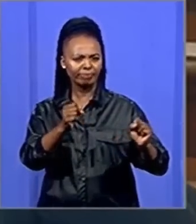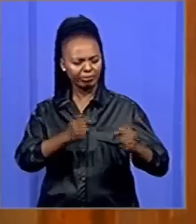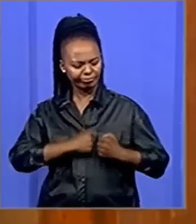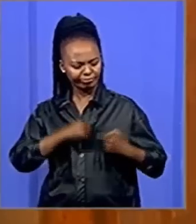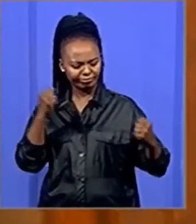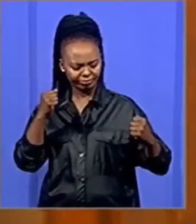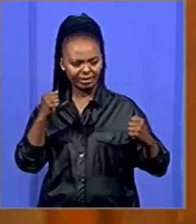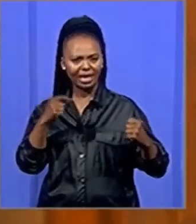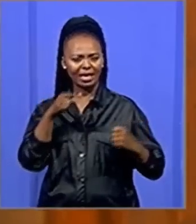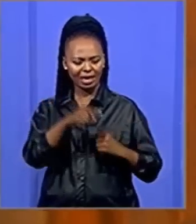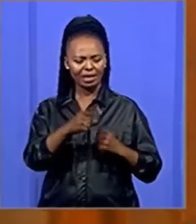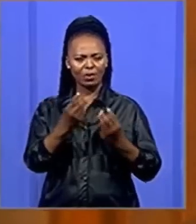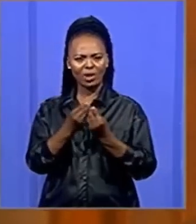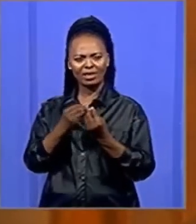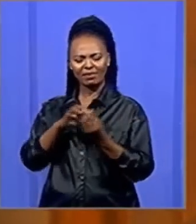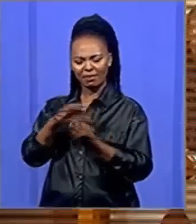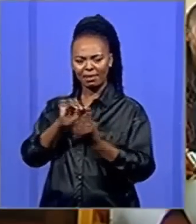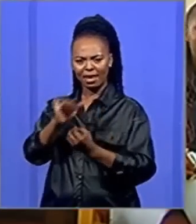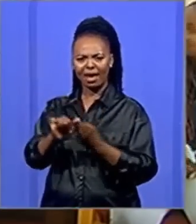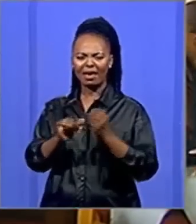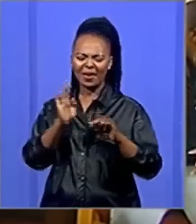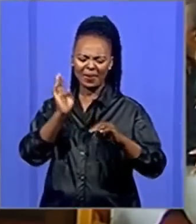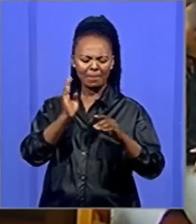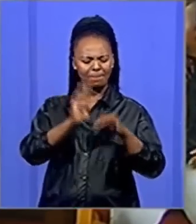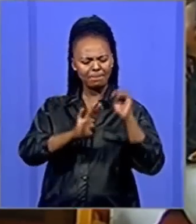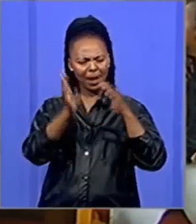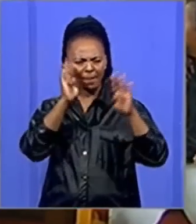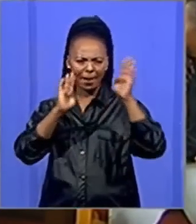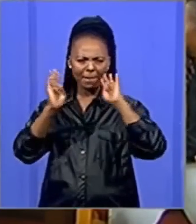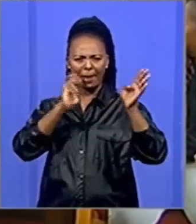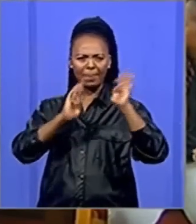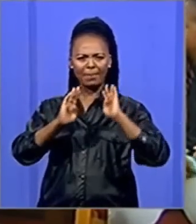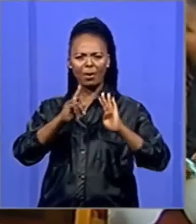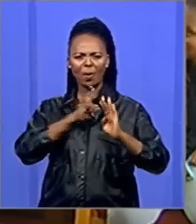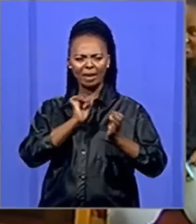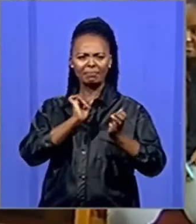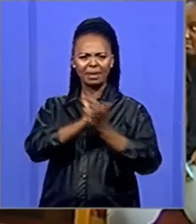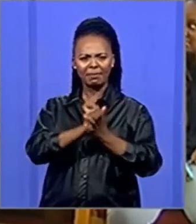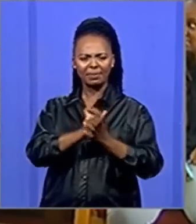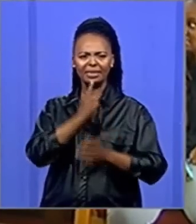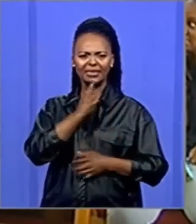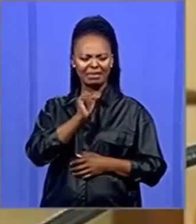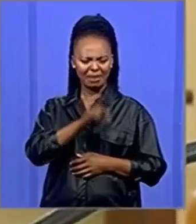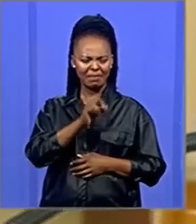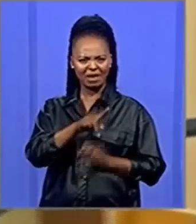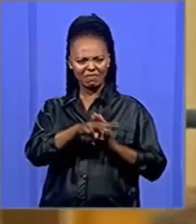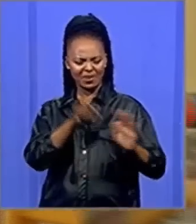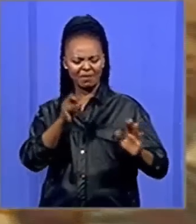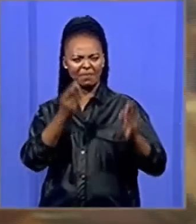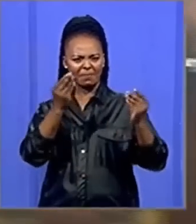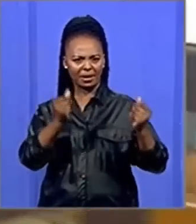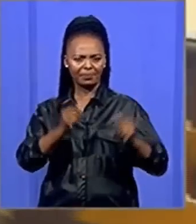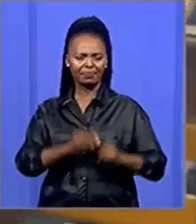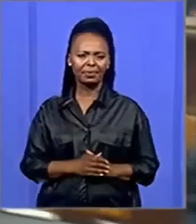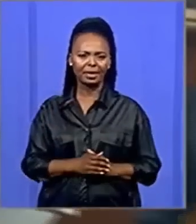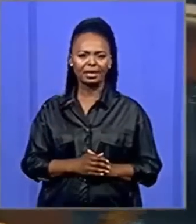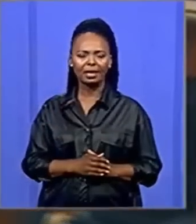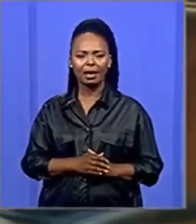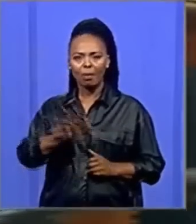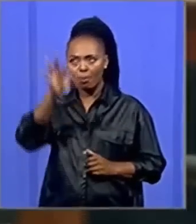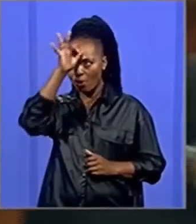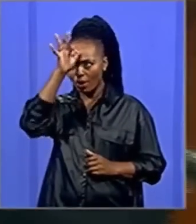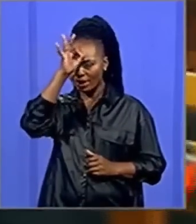hae ba ileng ba hlaselwa ka makgetlo-kgetlo ka teng ka morao tshwarelwa ditlaleho tsa tlatlapo eo ya polasing. Sepolesa sena le